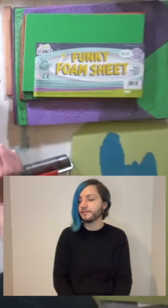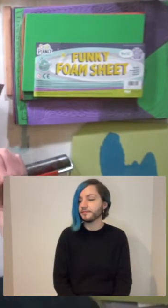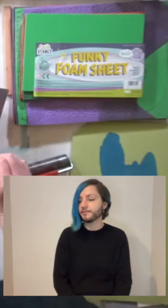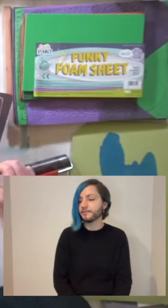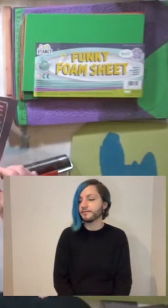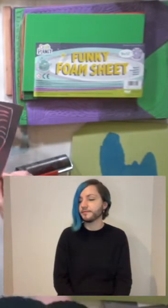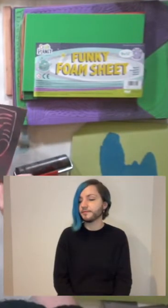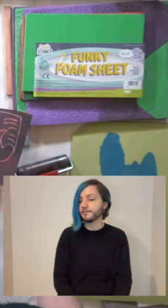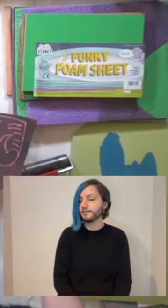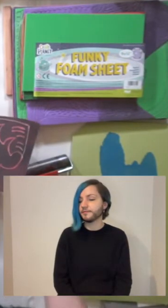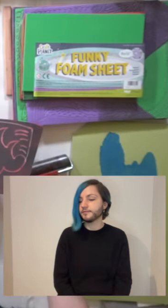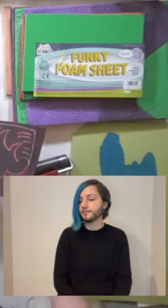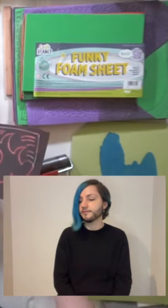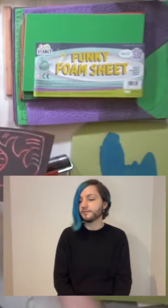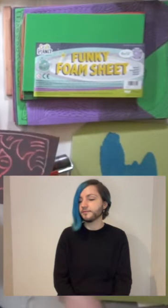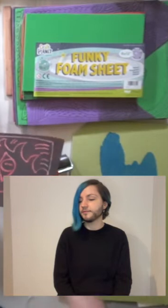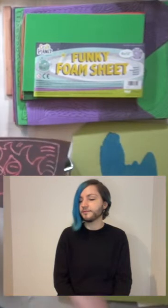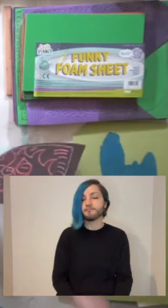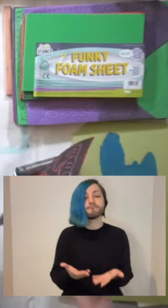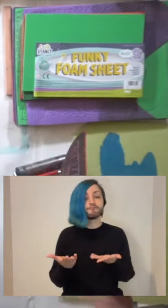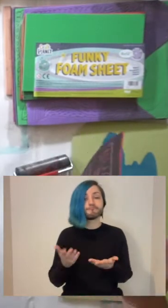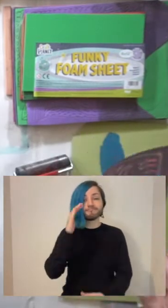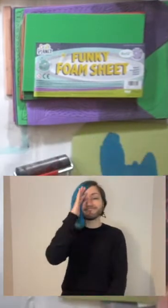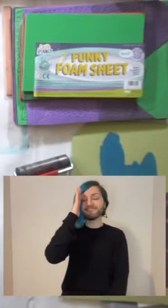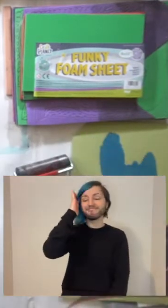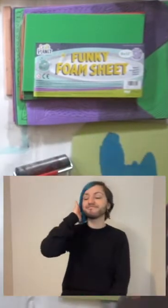And we have a sort of,